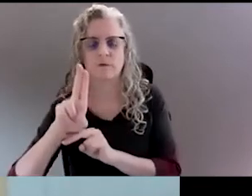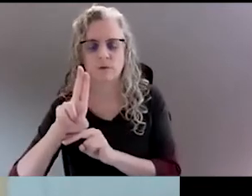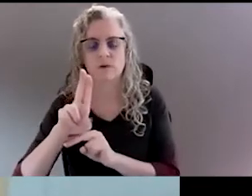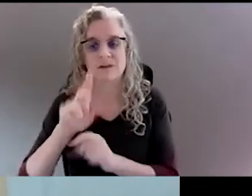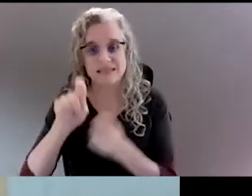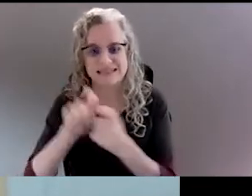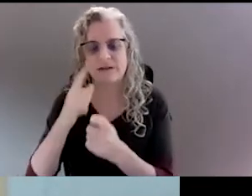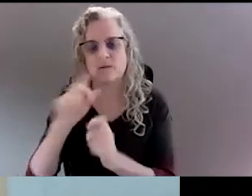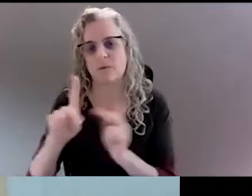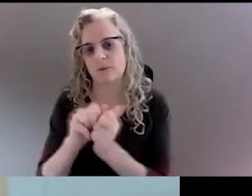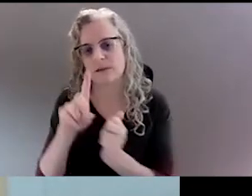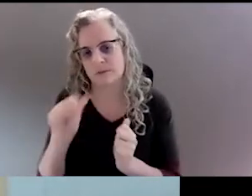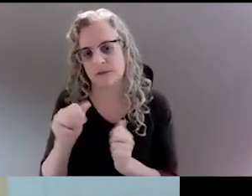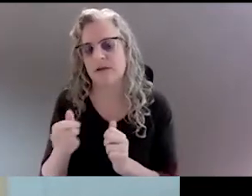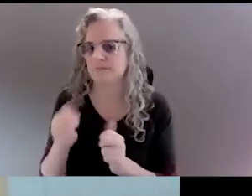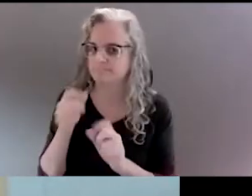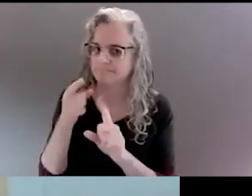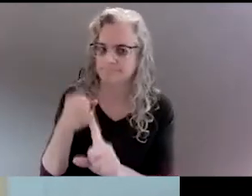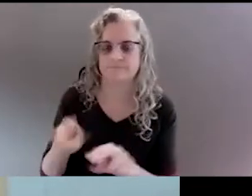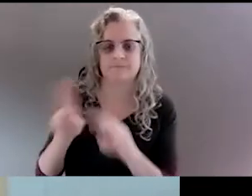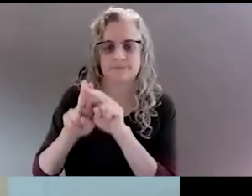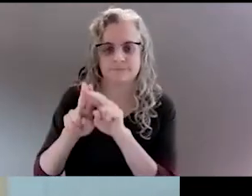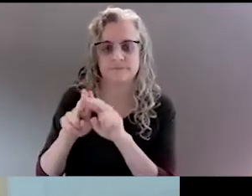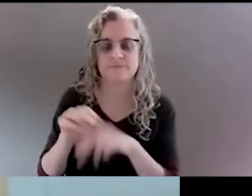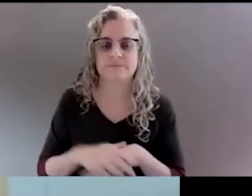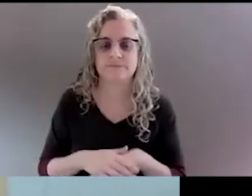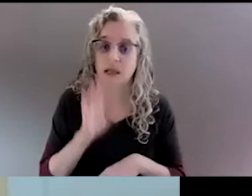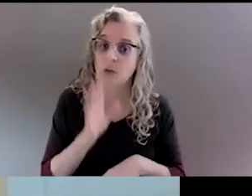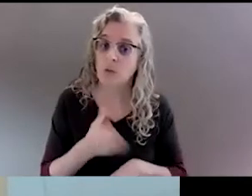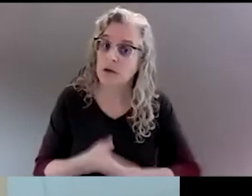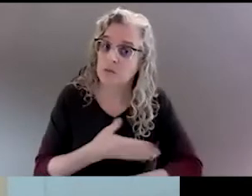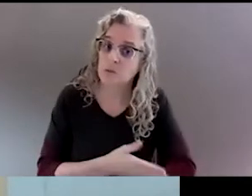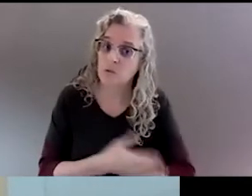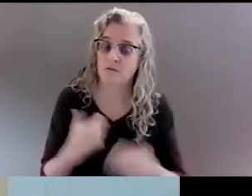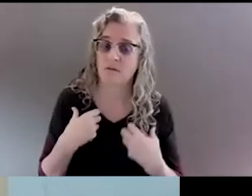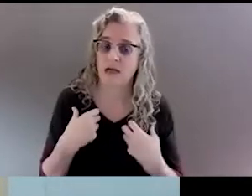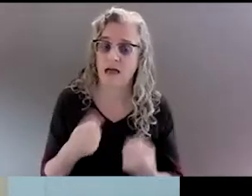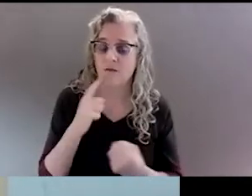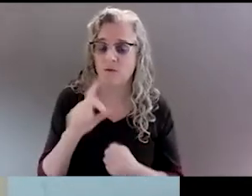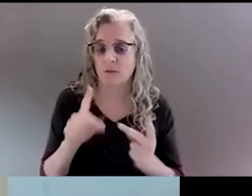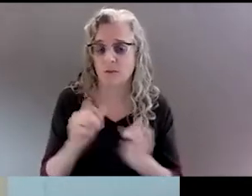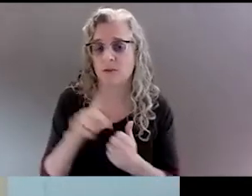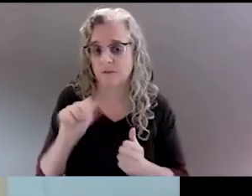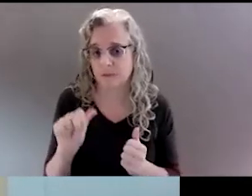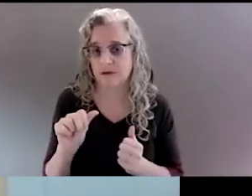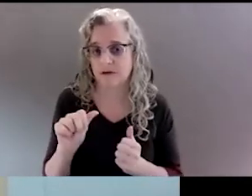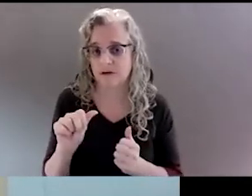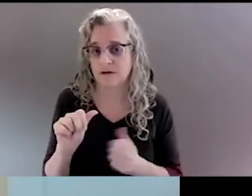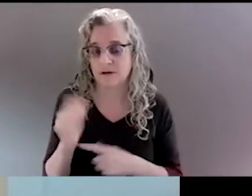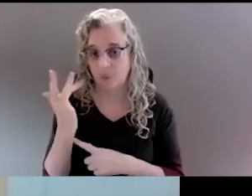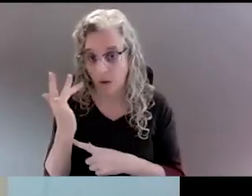will improve health, or has the potential to improve health for people with disabilities, because not only can it